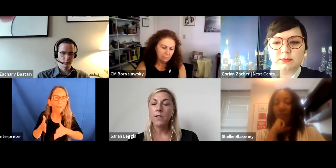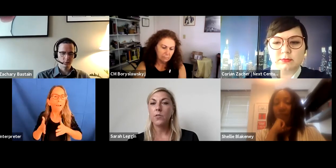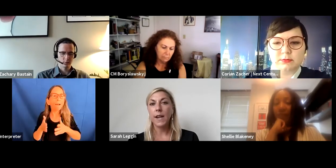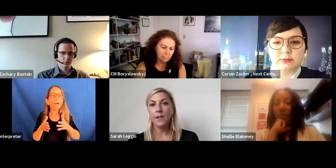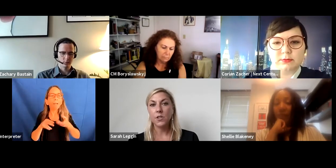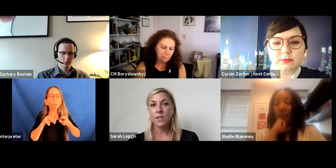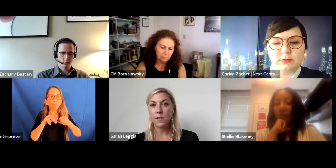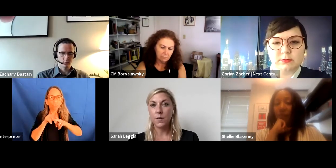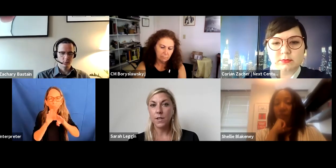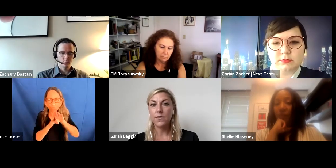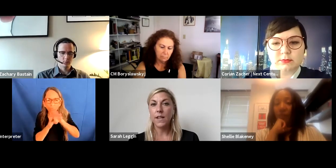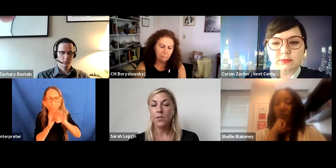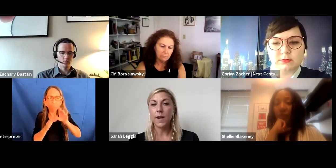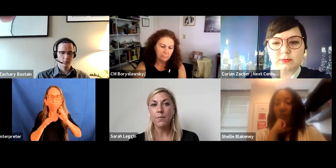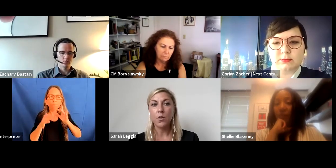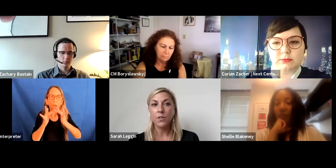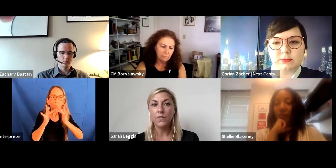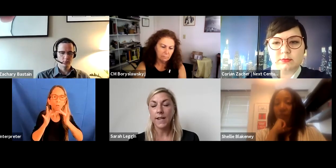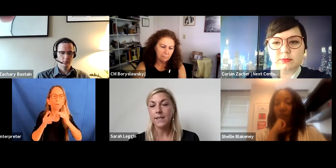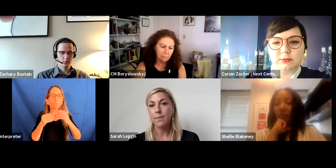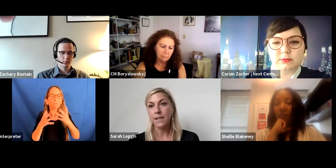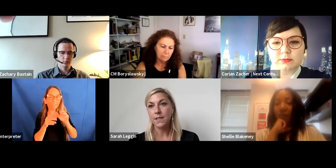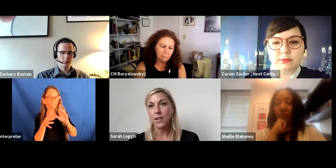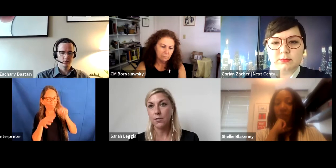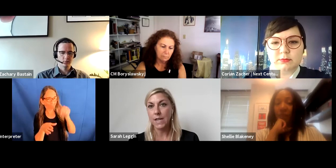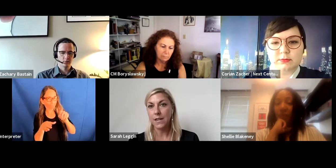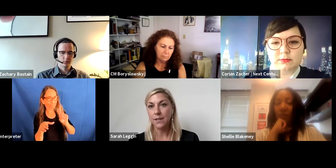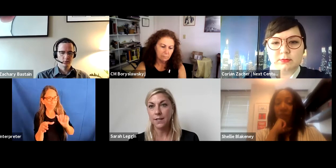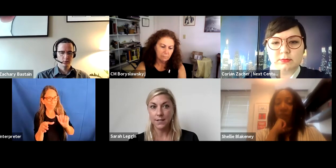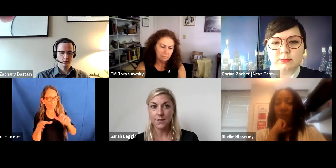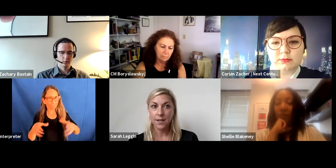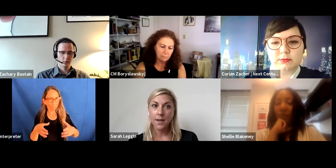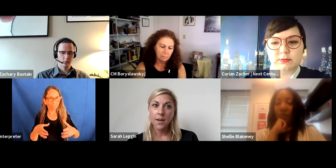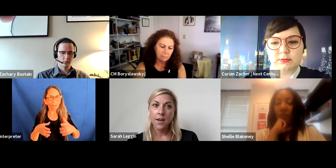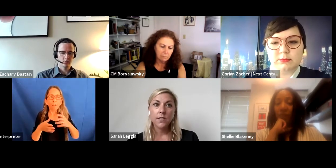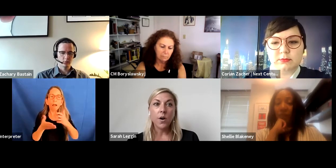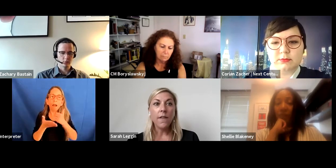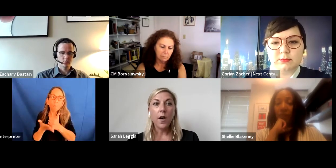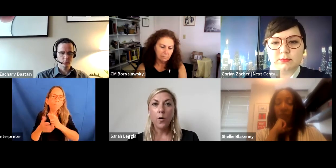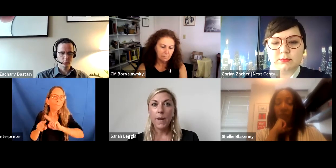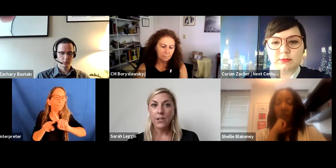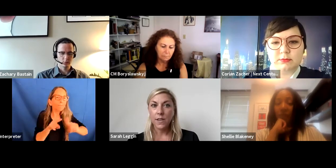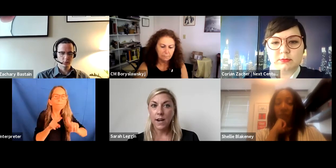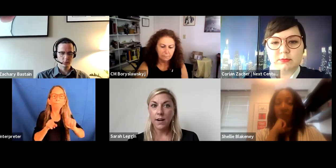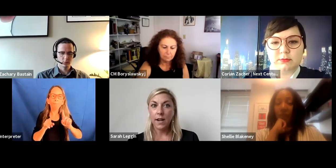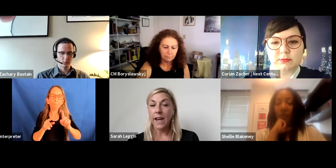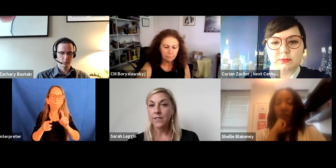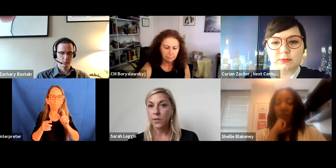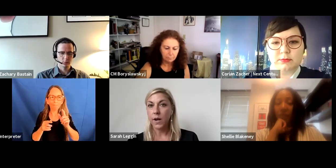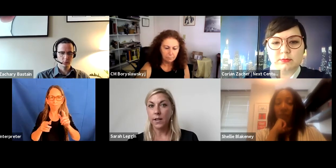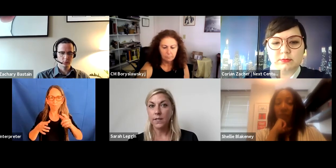people with a range of disabilities find the right mobile device that meets their unique needs. So on the homepage